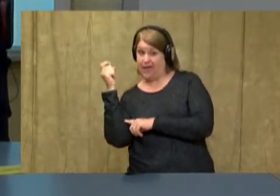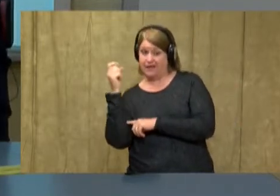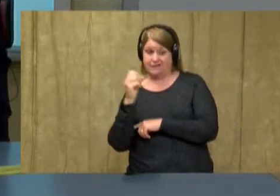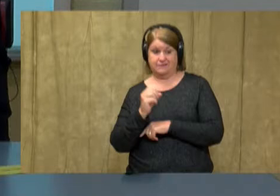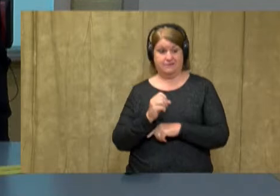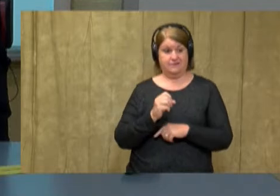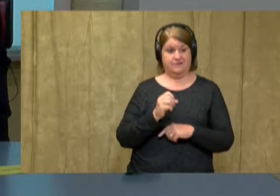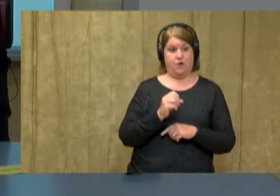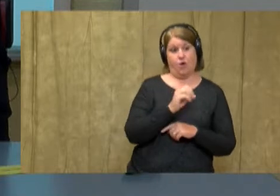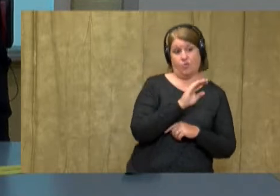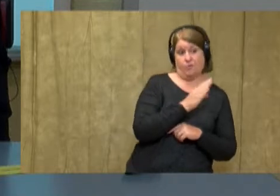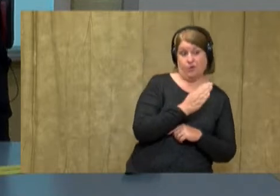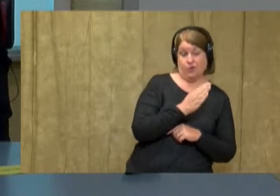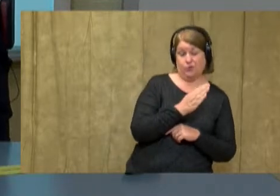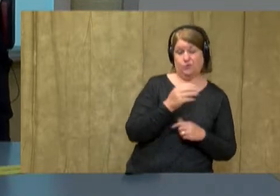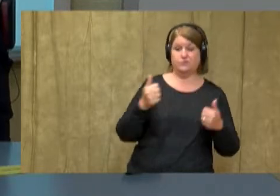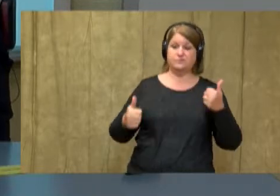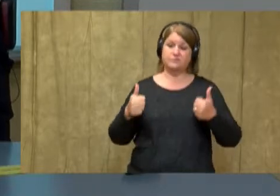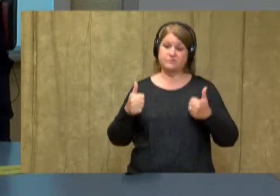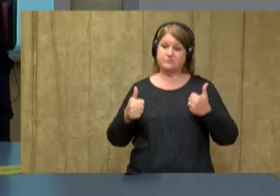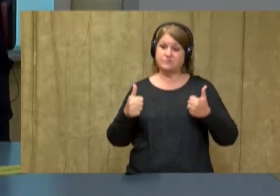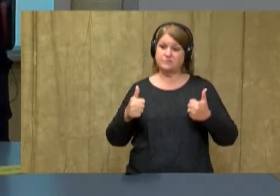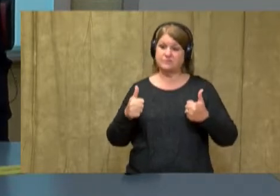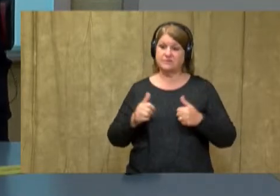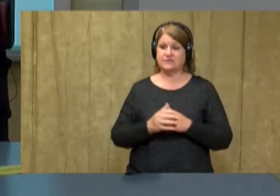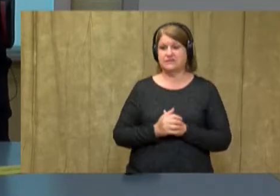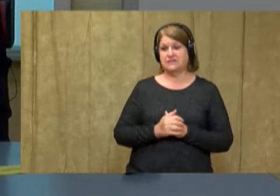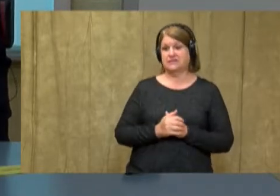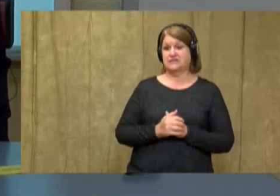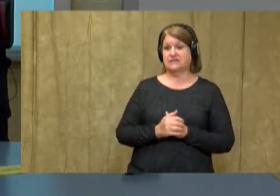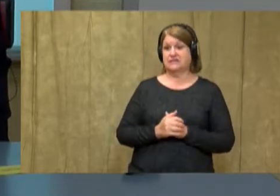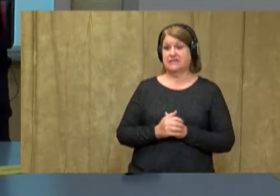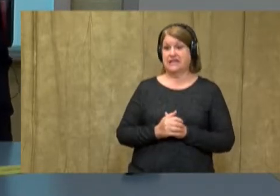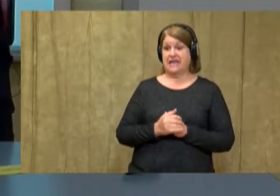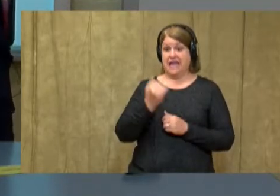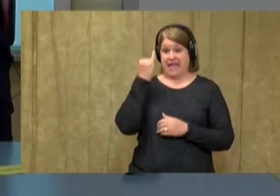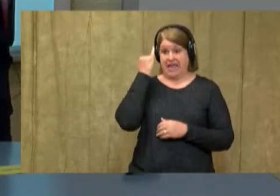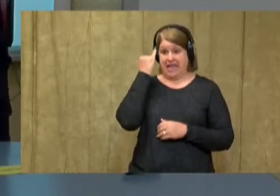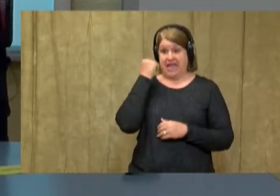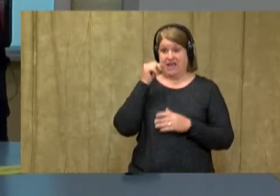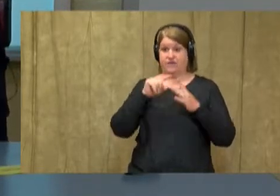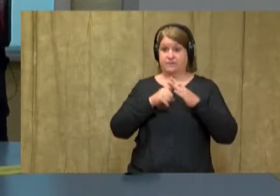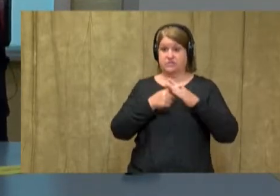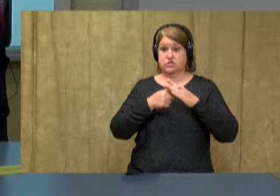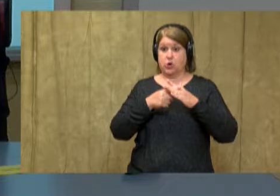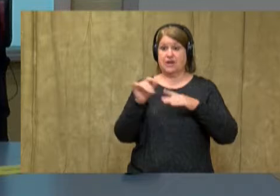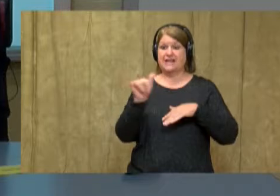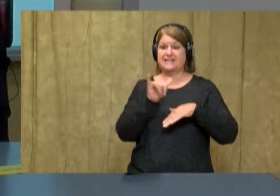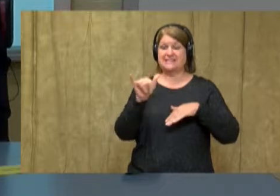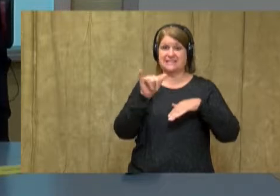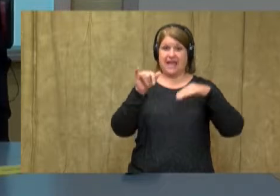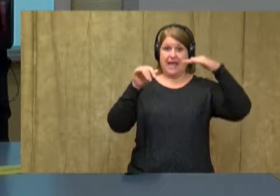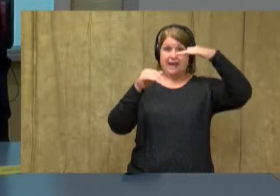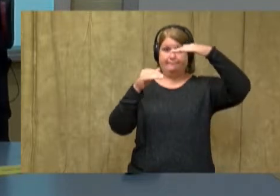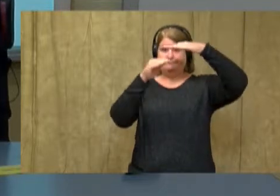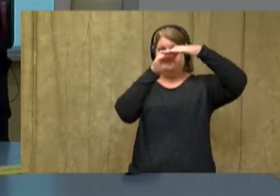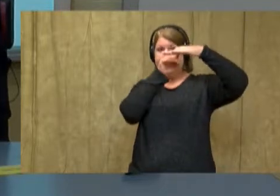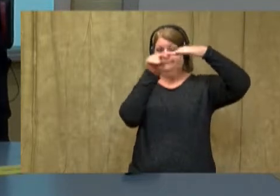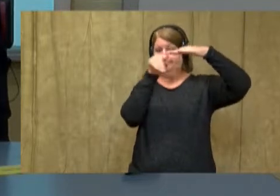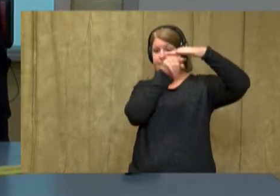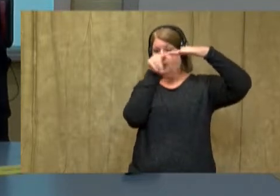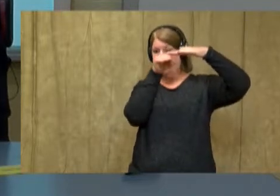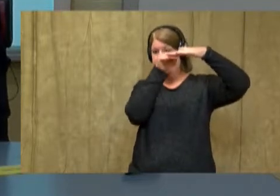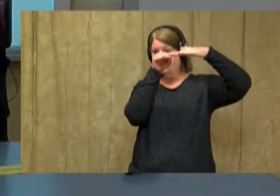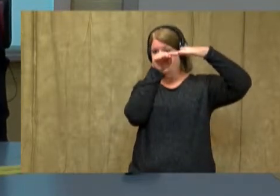blue, or is the blue ribbon longer than the black? If I'm starting at the same the same